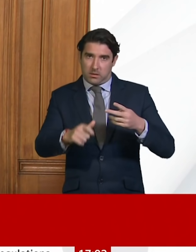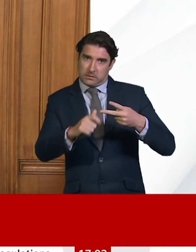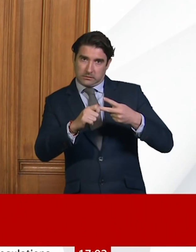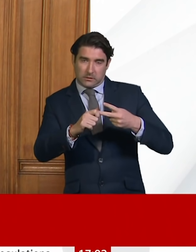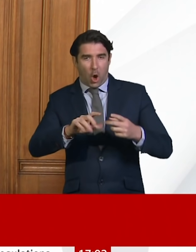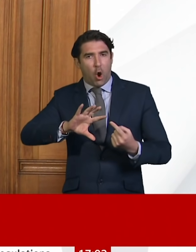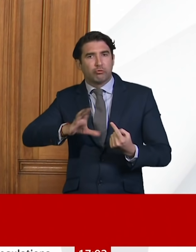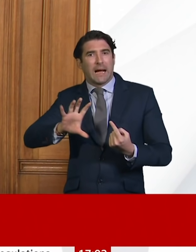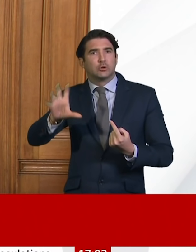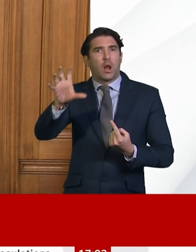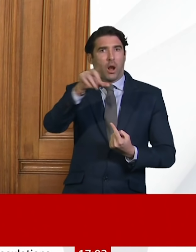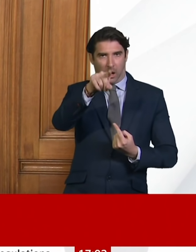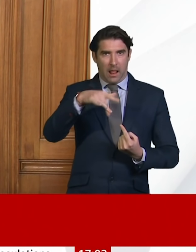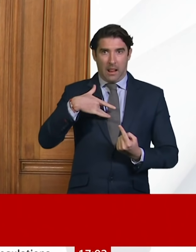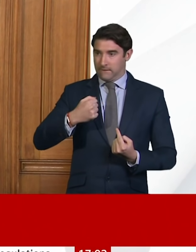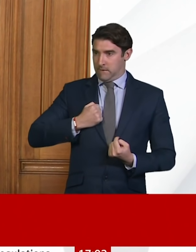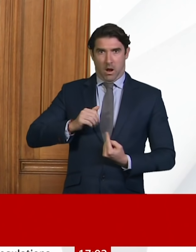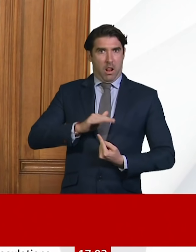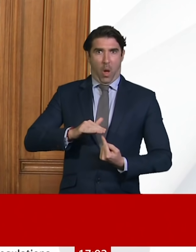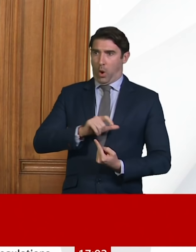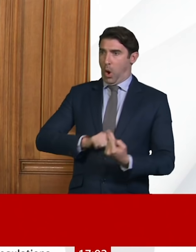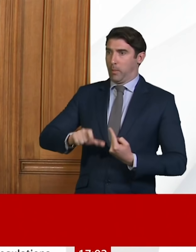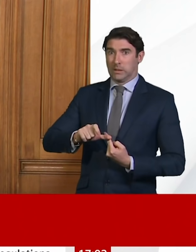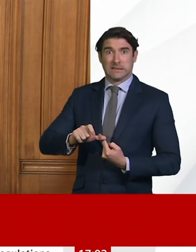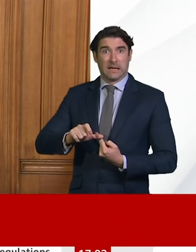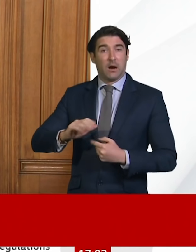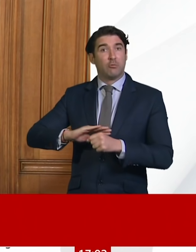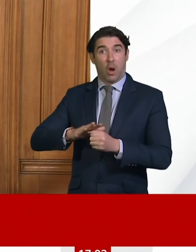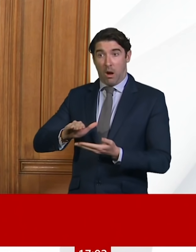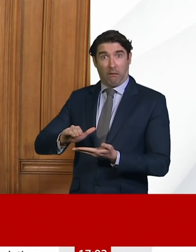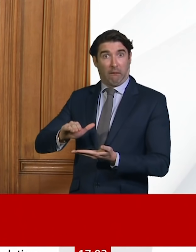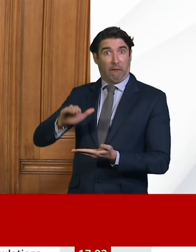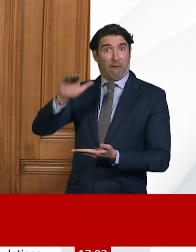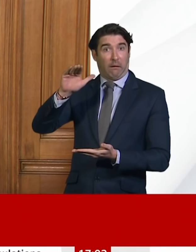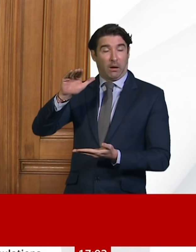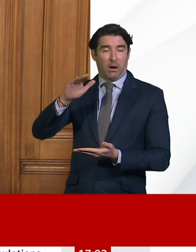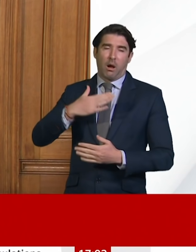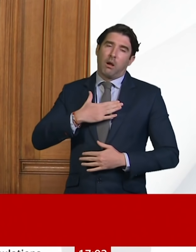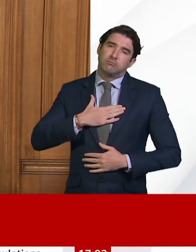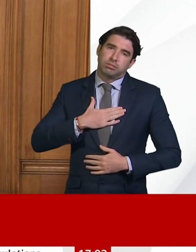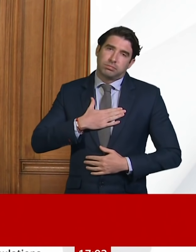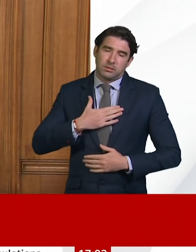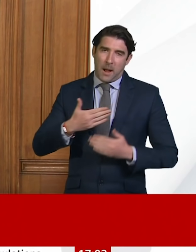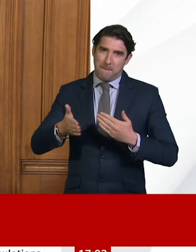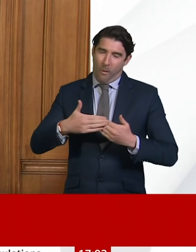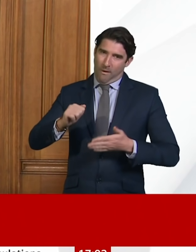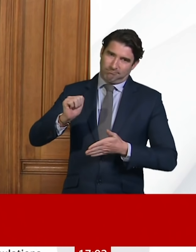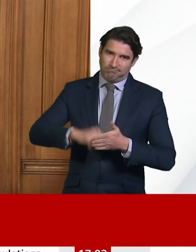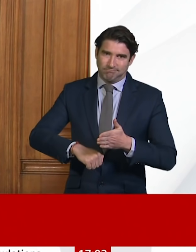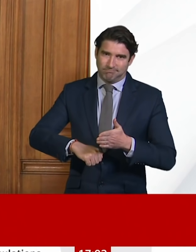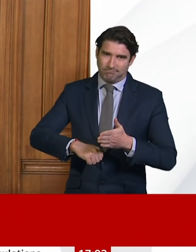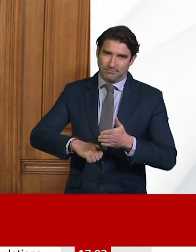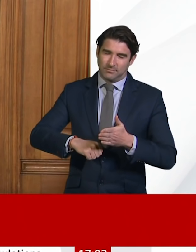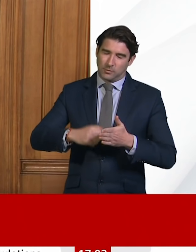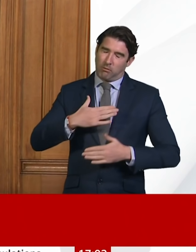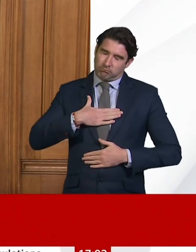for these communities, and I want to pay a particular tribute to the students who are experiencing a first term back at